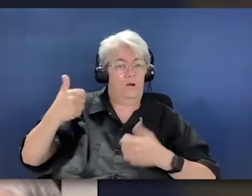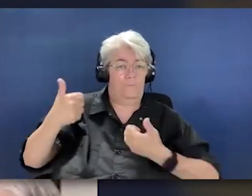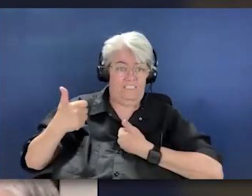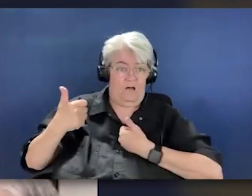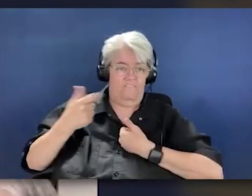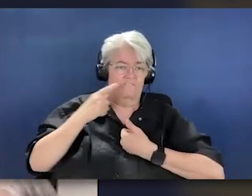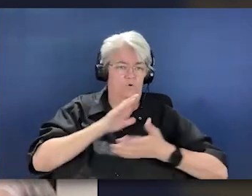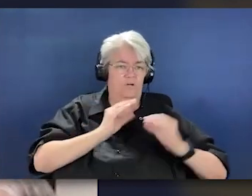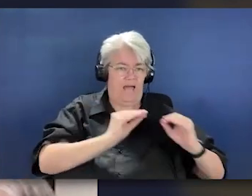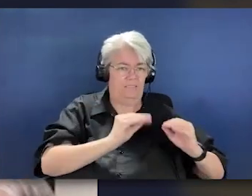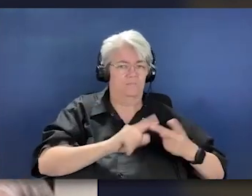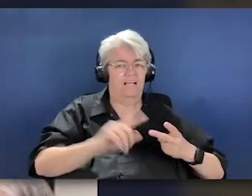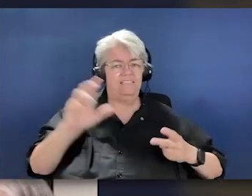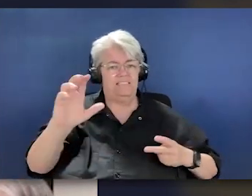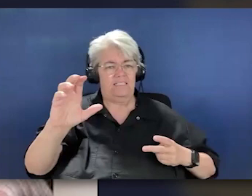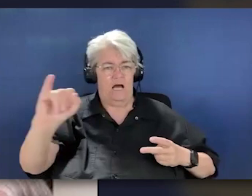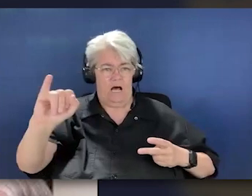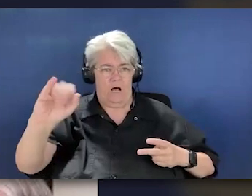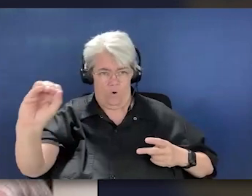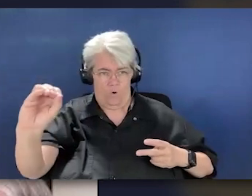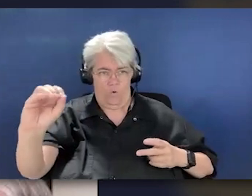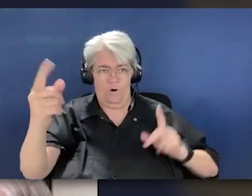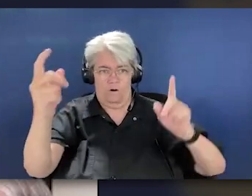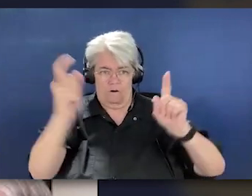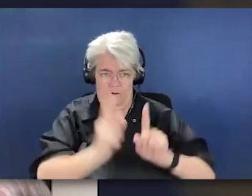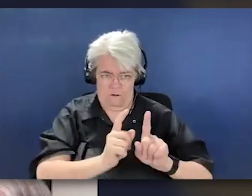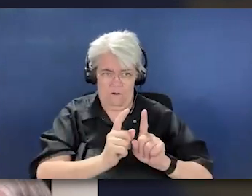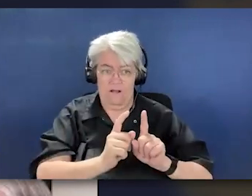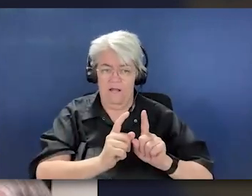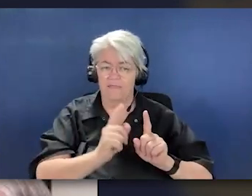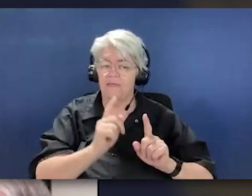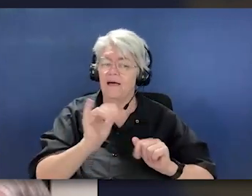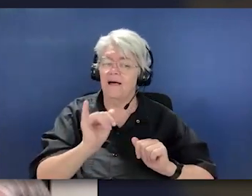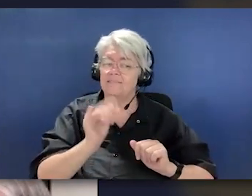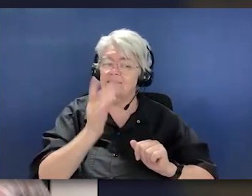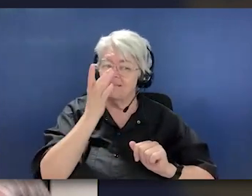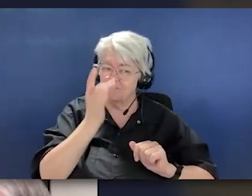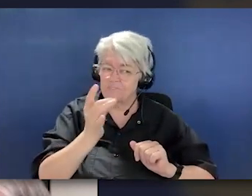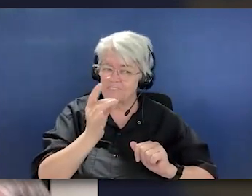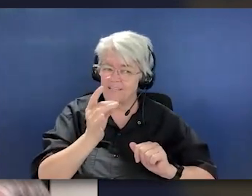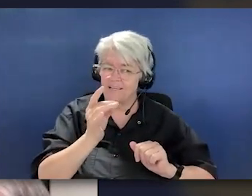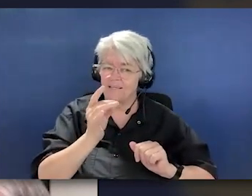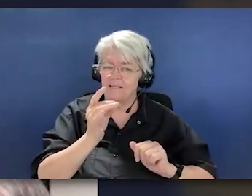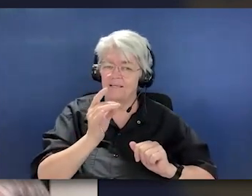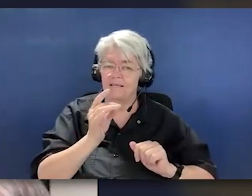the CIO, and which I think is interesting.